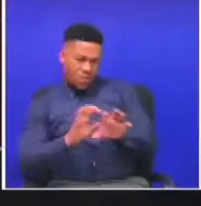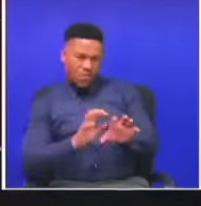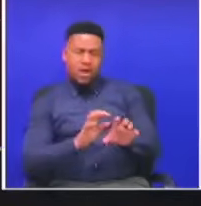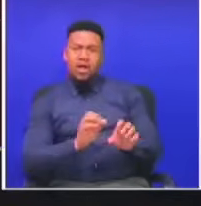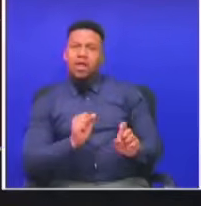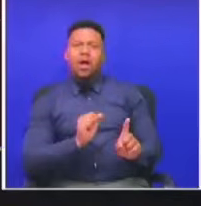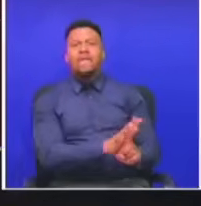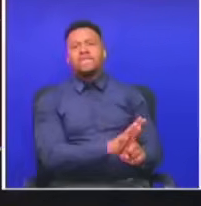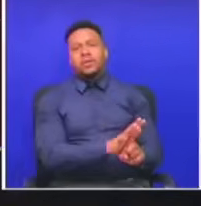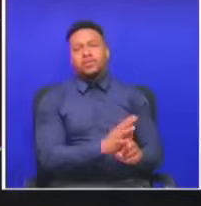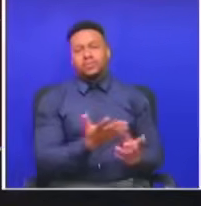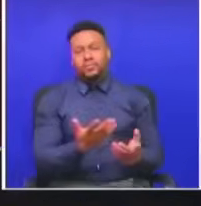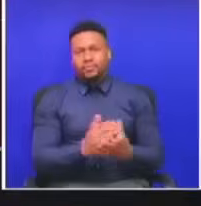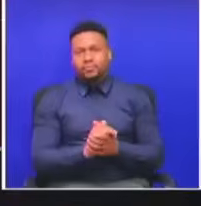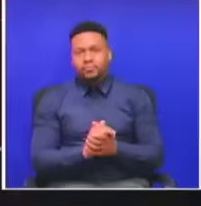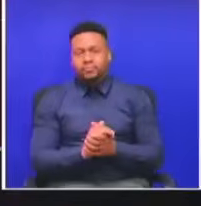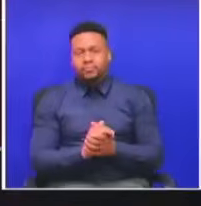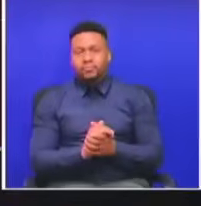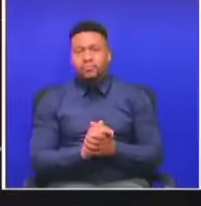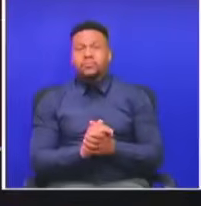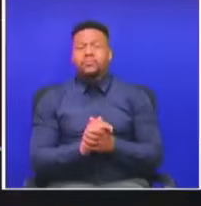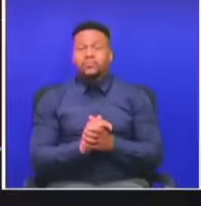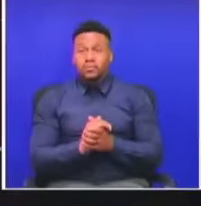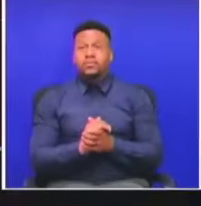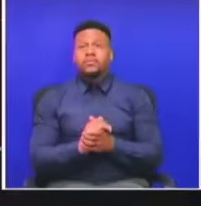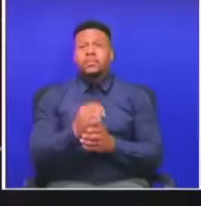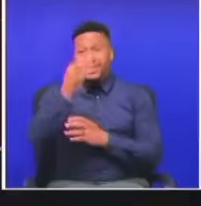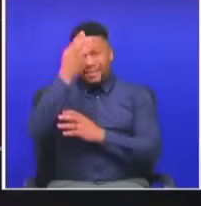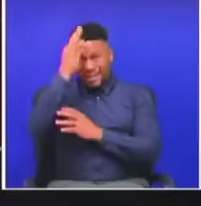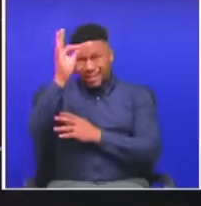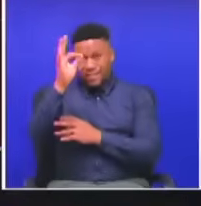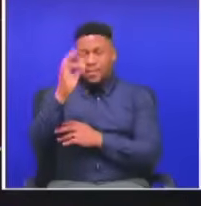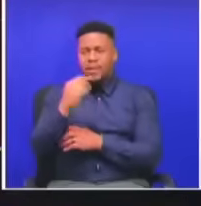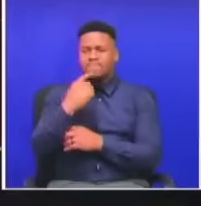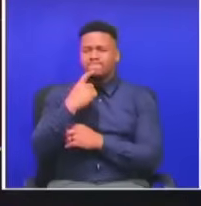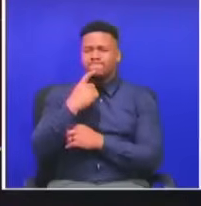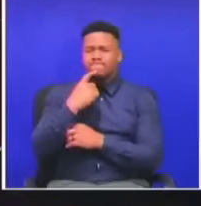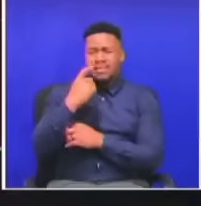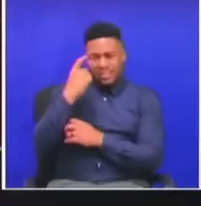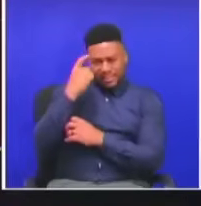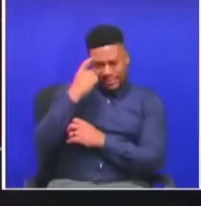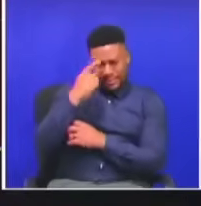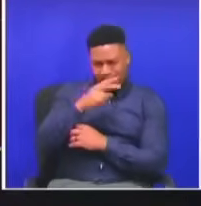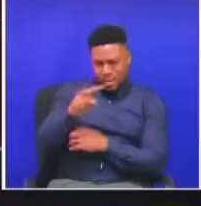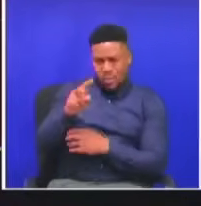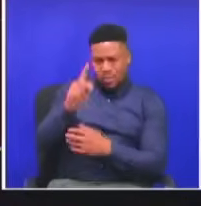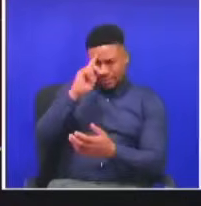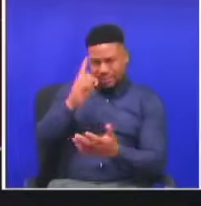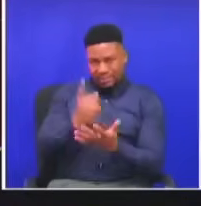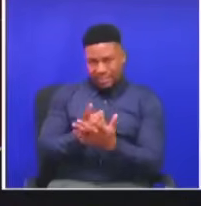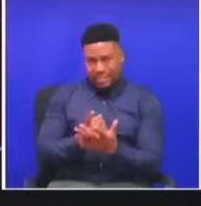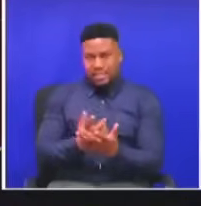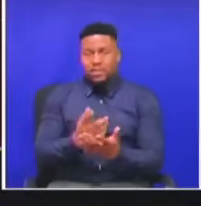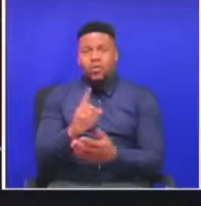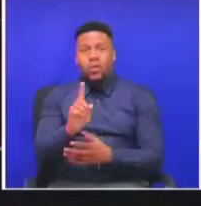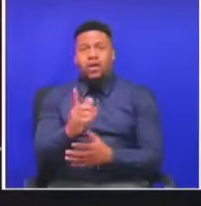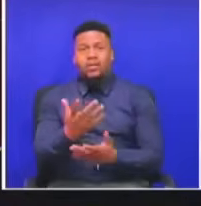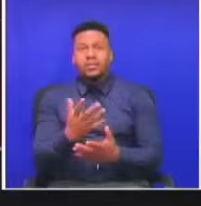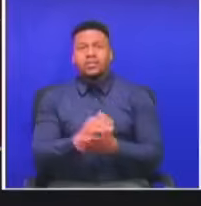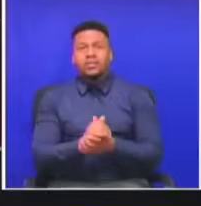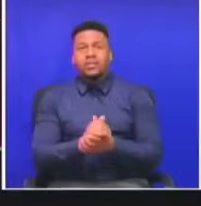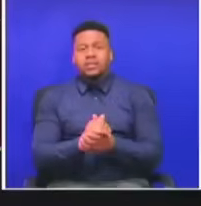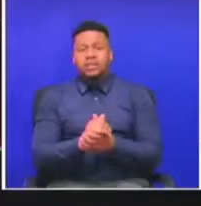Government has decided that in response to the United States' position on tariffs, South Africa should take